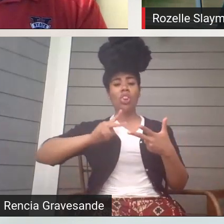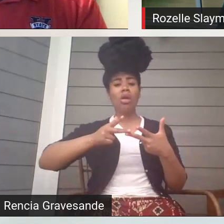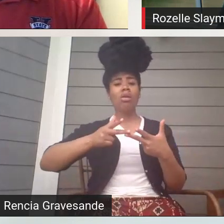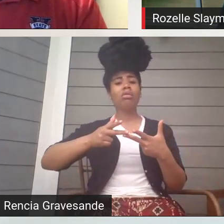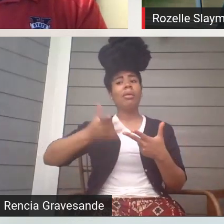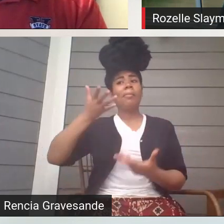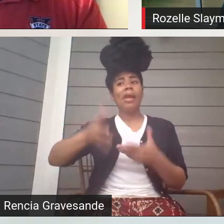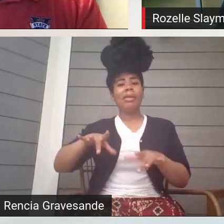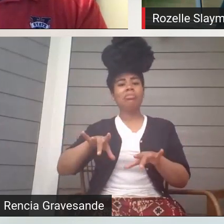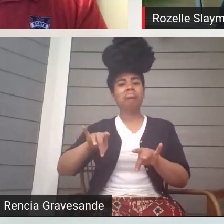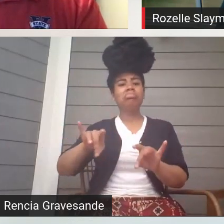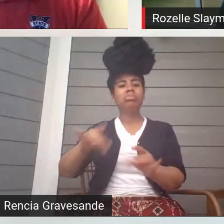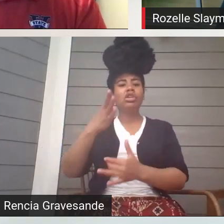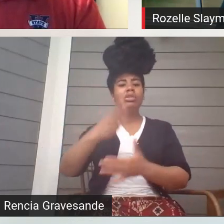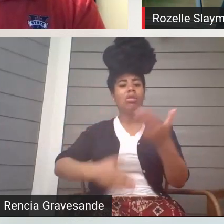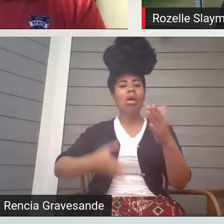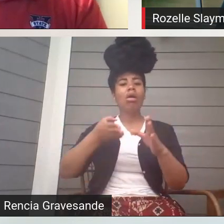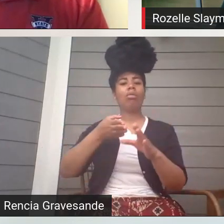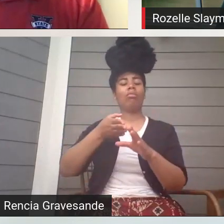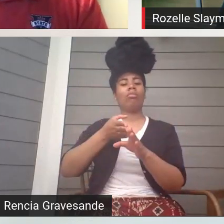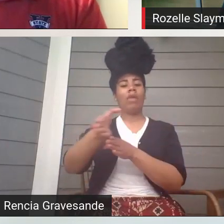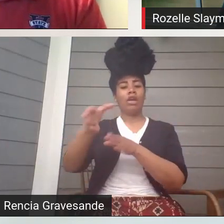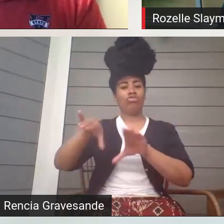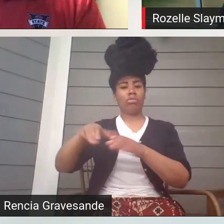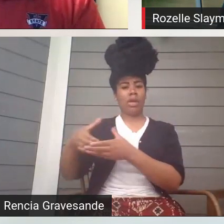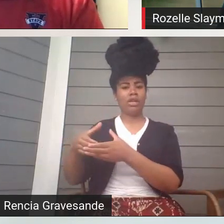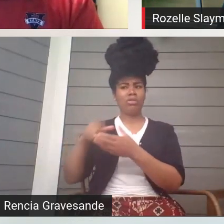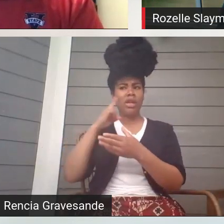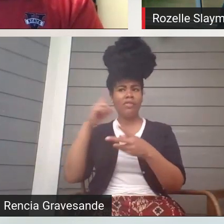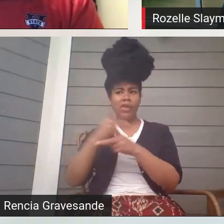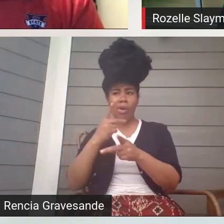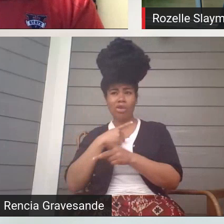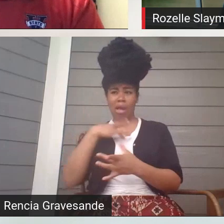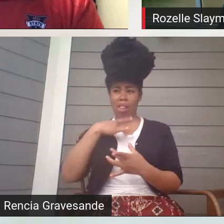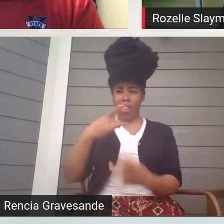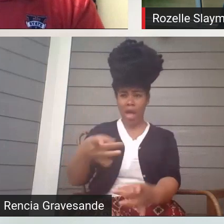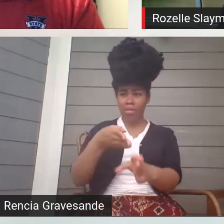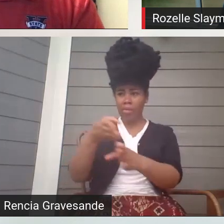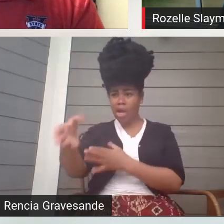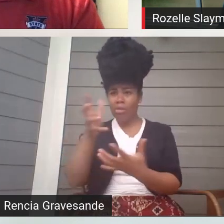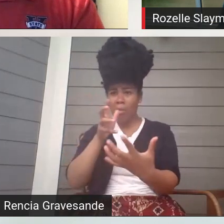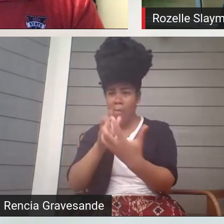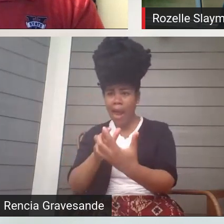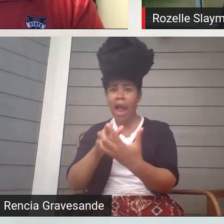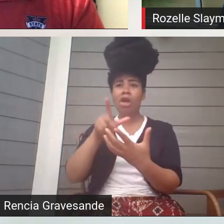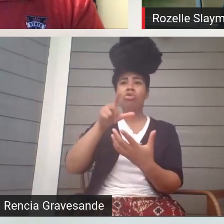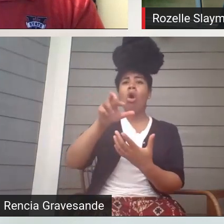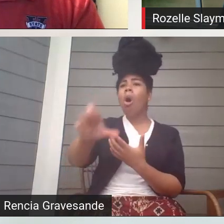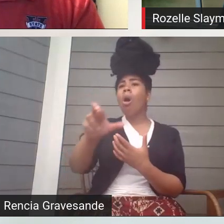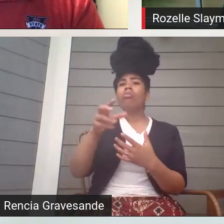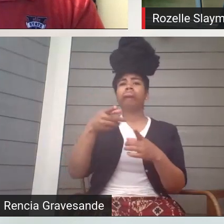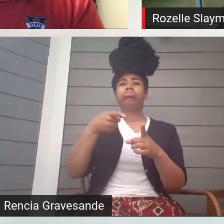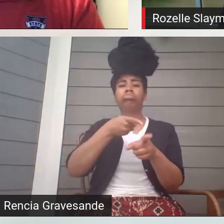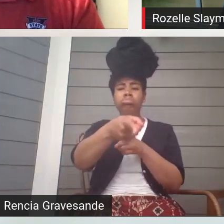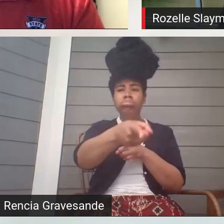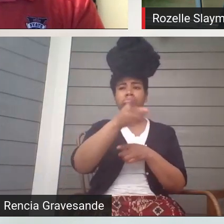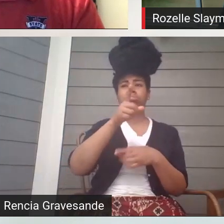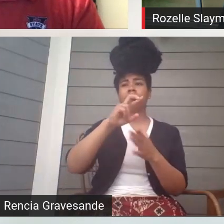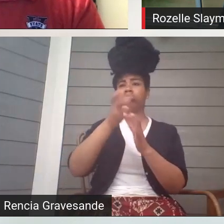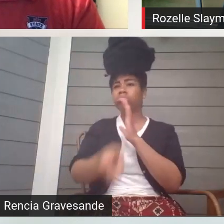get an introduction to what your major is, what type of career choices, to make sure that's a major that you really want to be